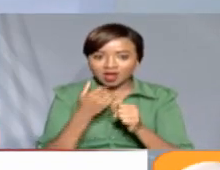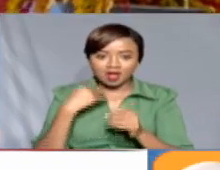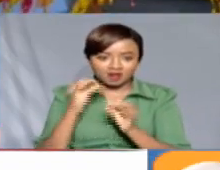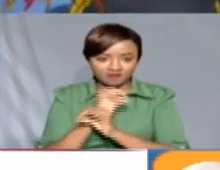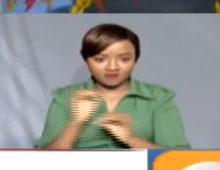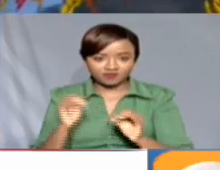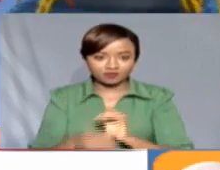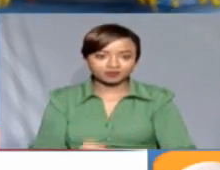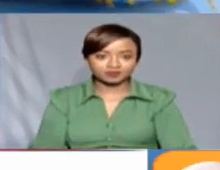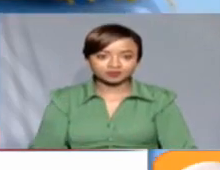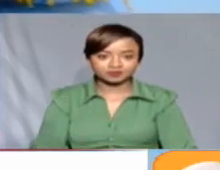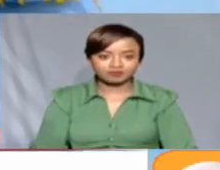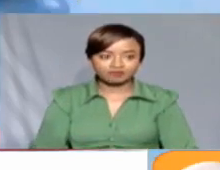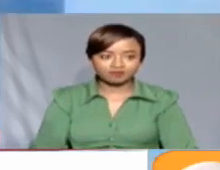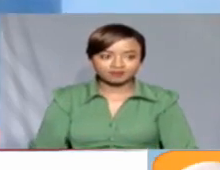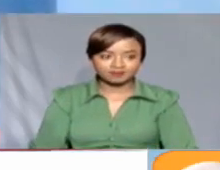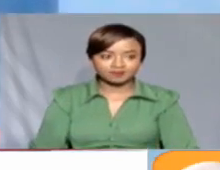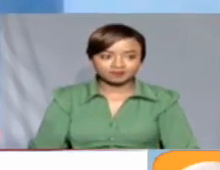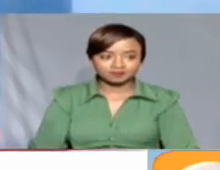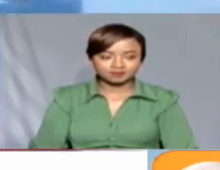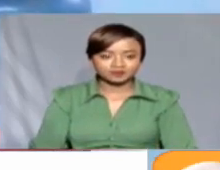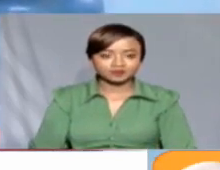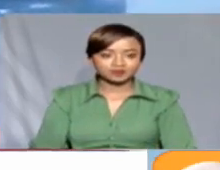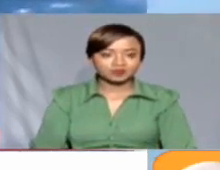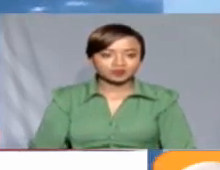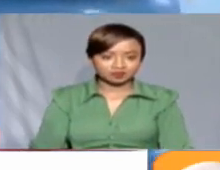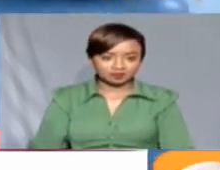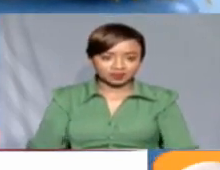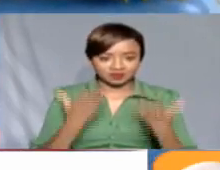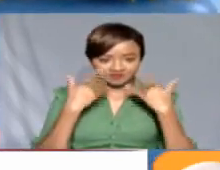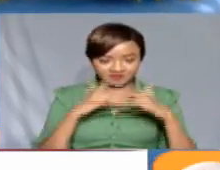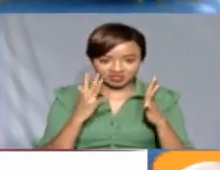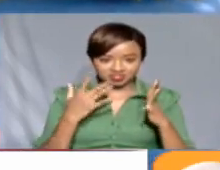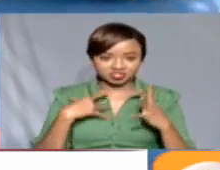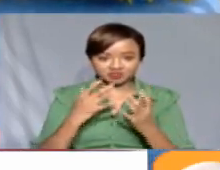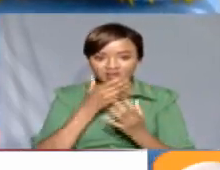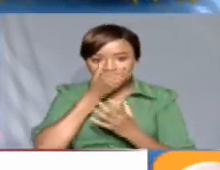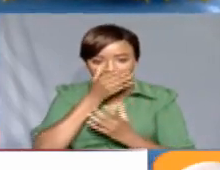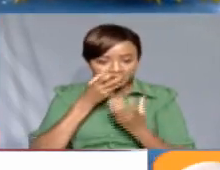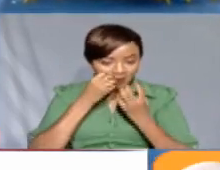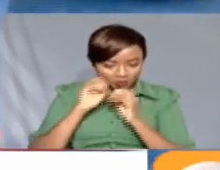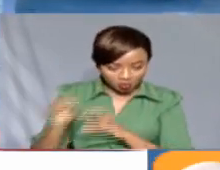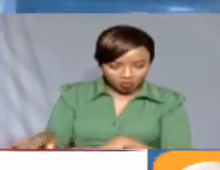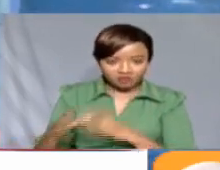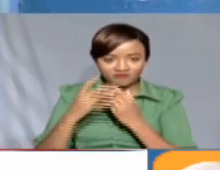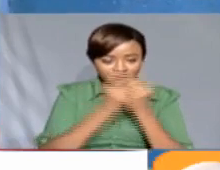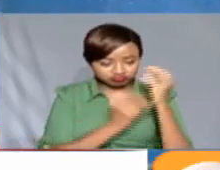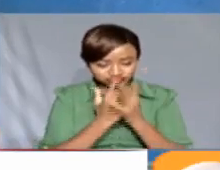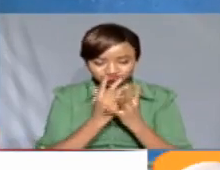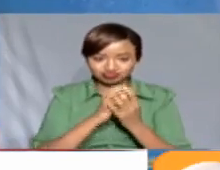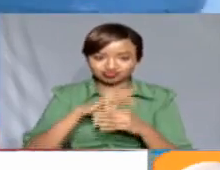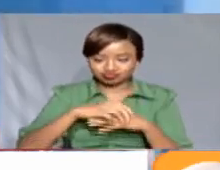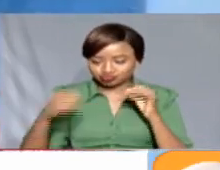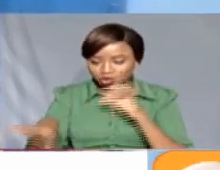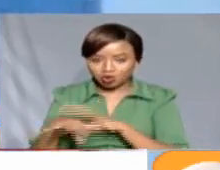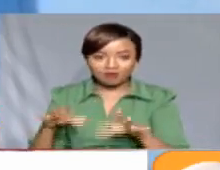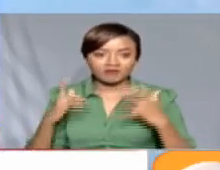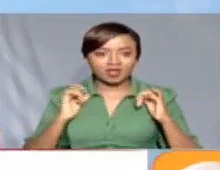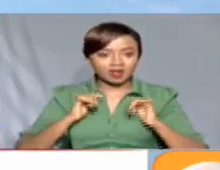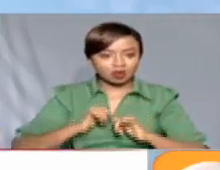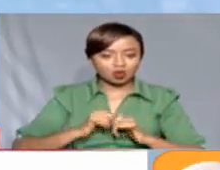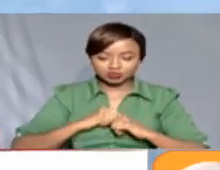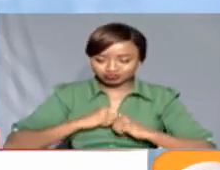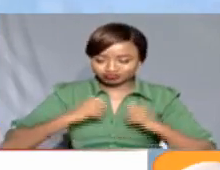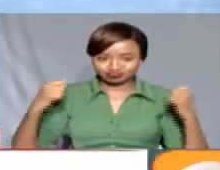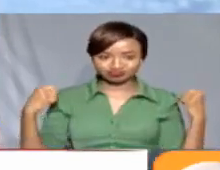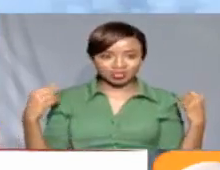there. All right, now, so we're done from the lab. I've taken off my gloves, my mask, and my lab coat,